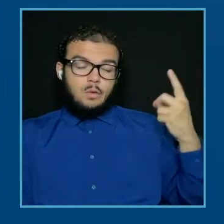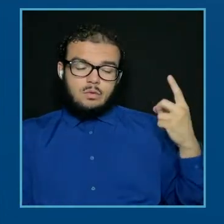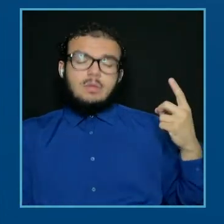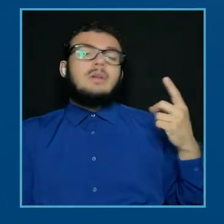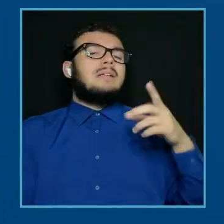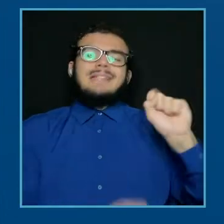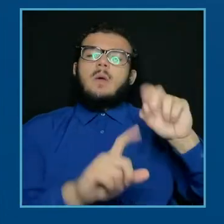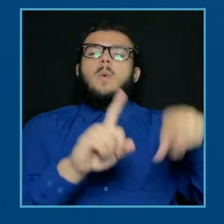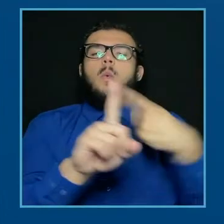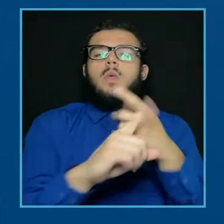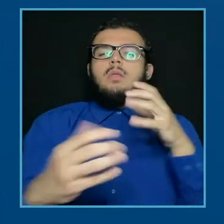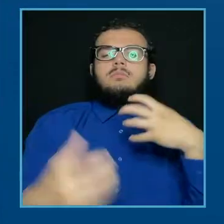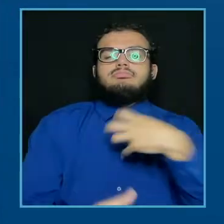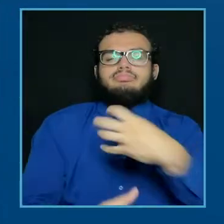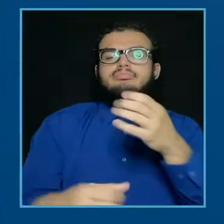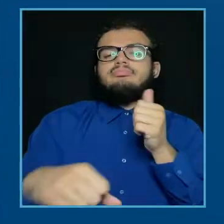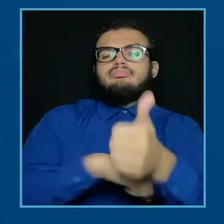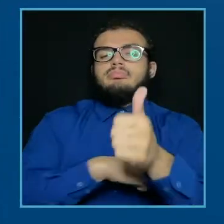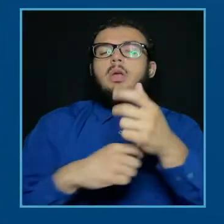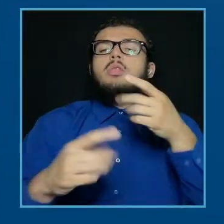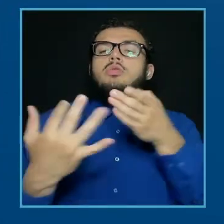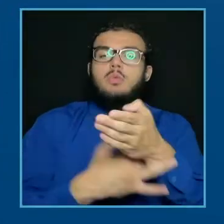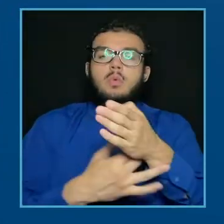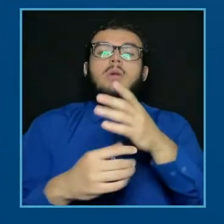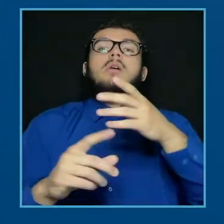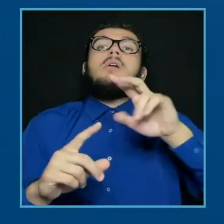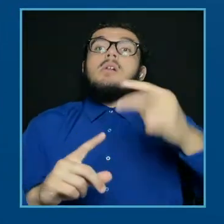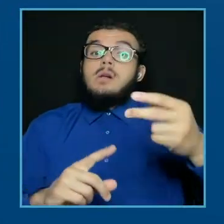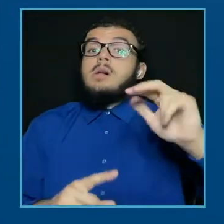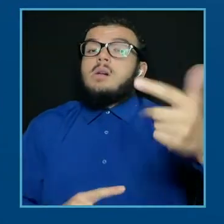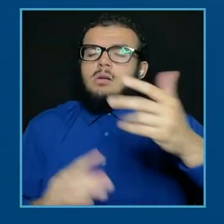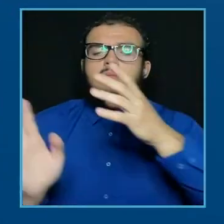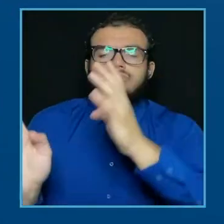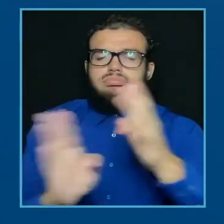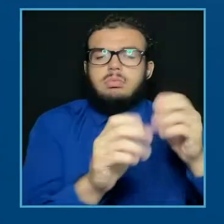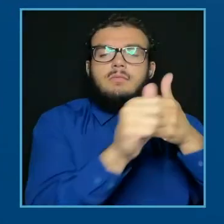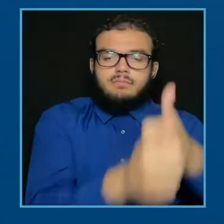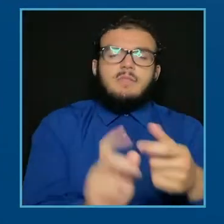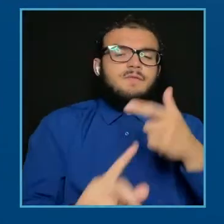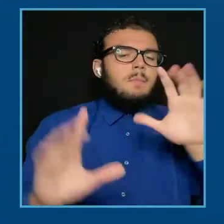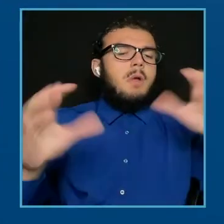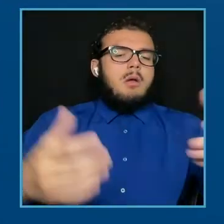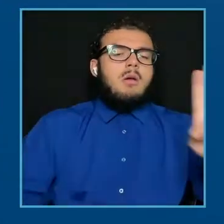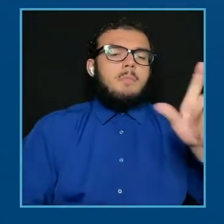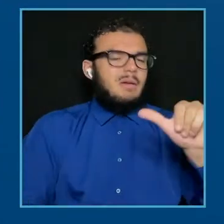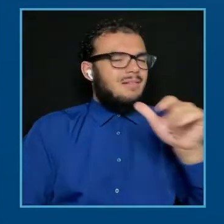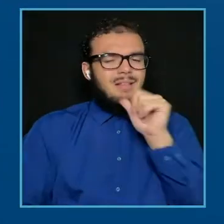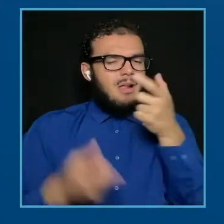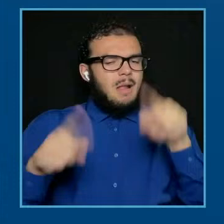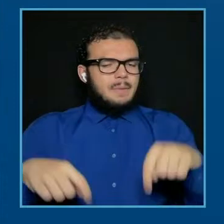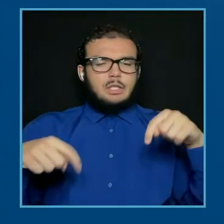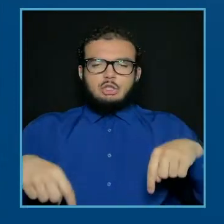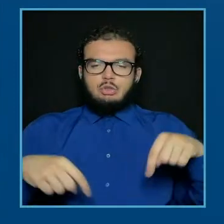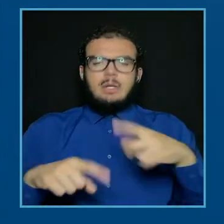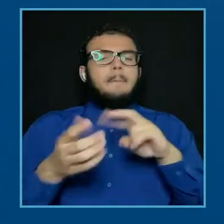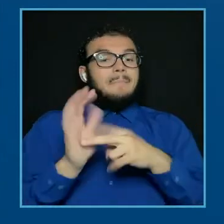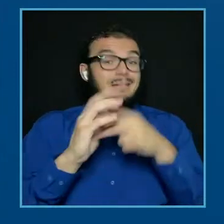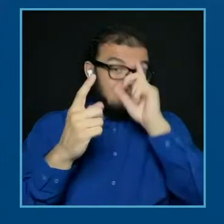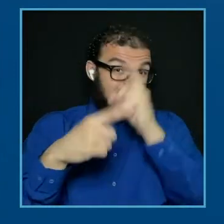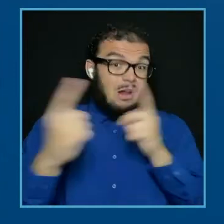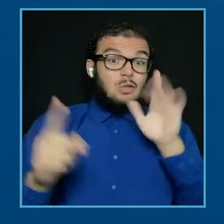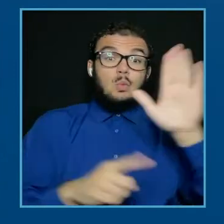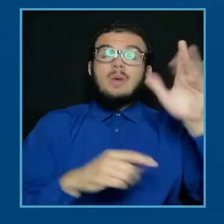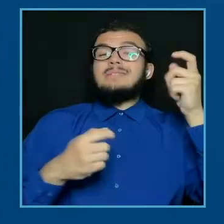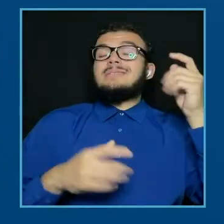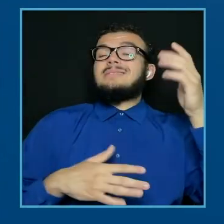be contested through that point of order and seconded and then heard by the body. That didn't occur here, and contrary to their testimony,